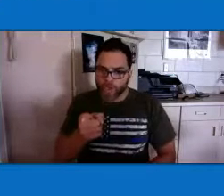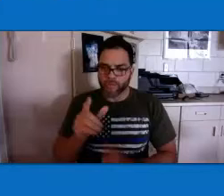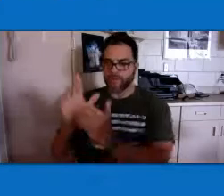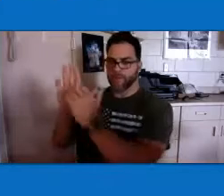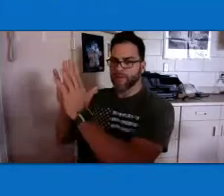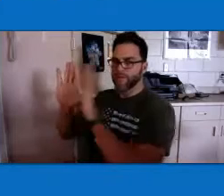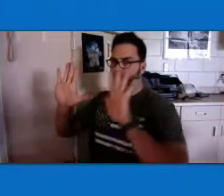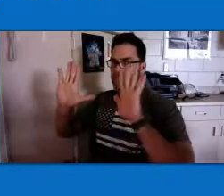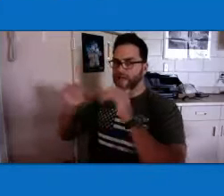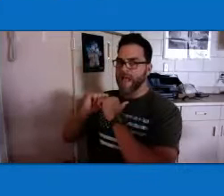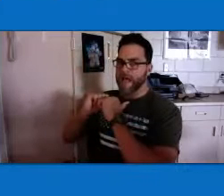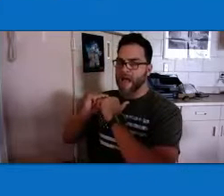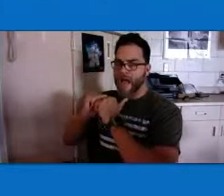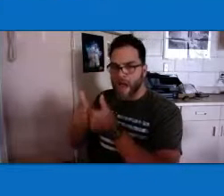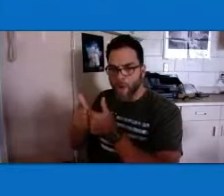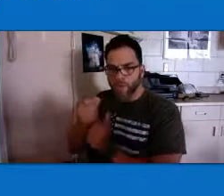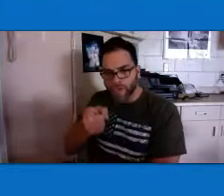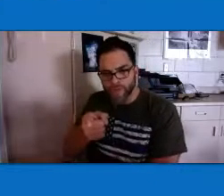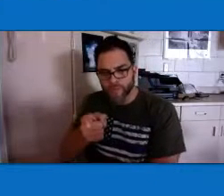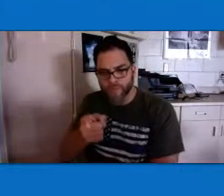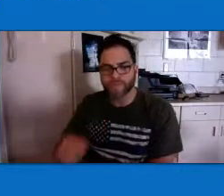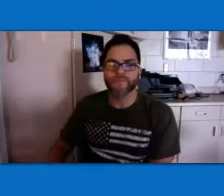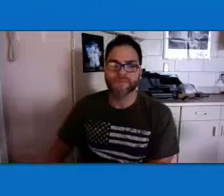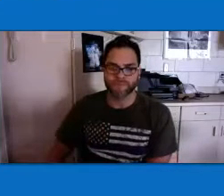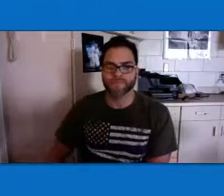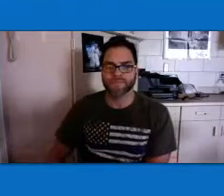How are you? No. How are you?